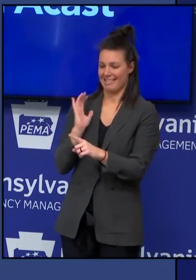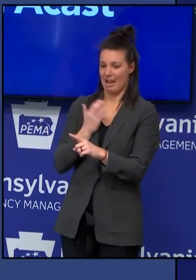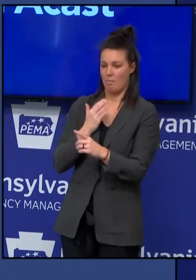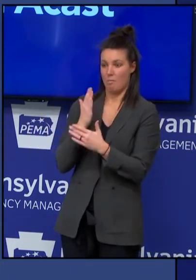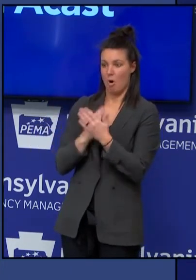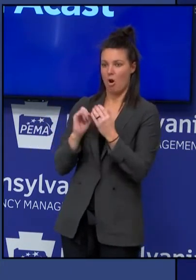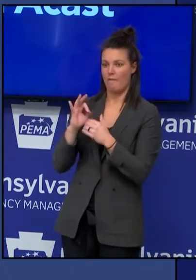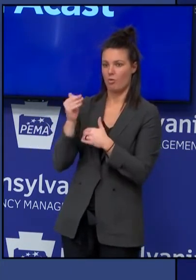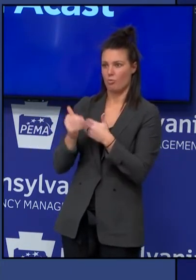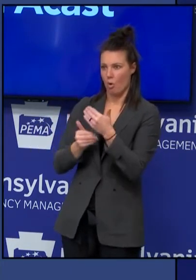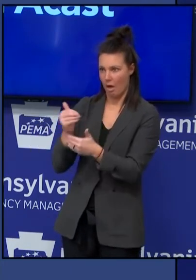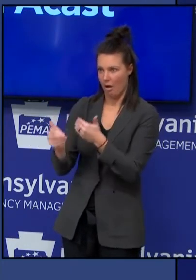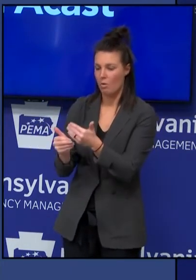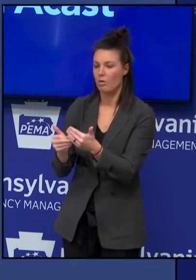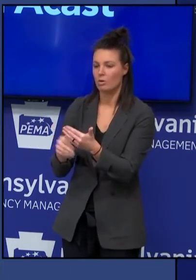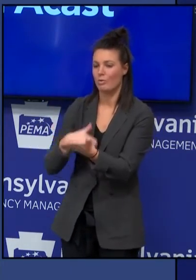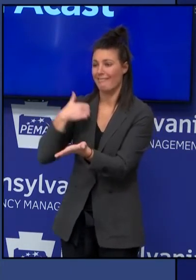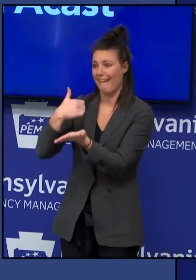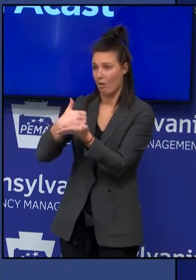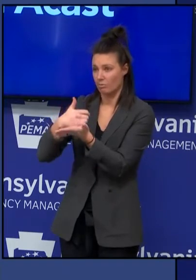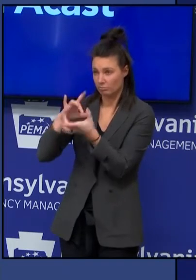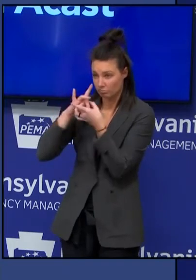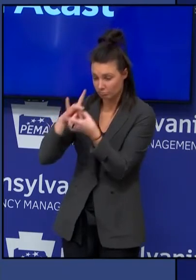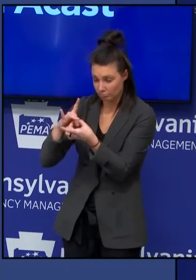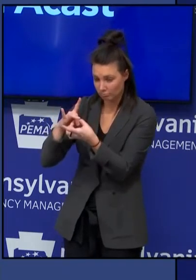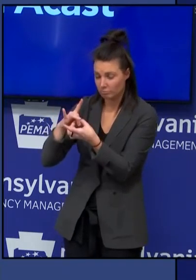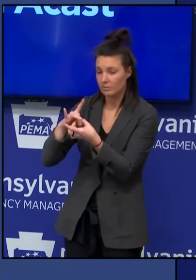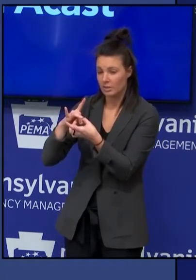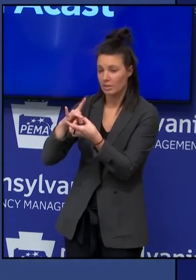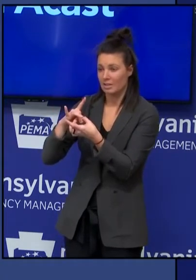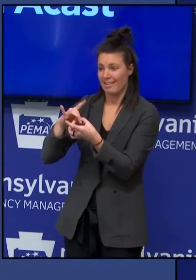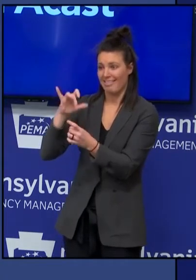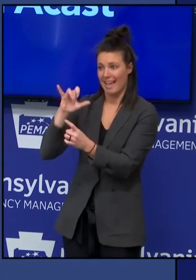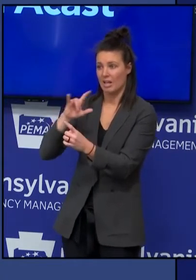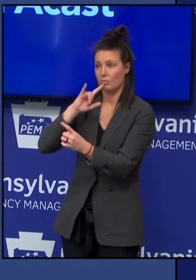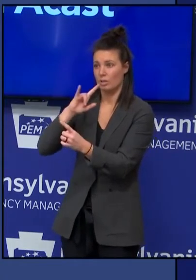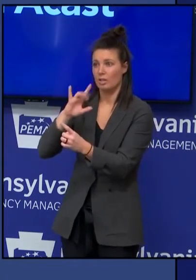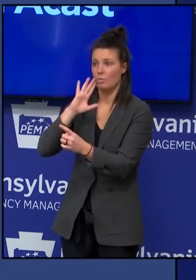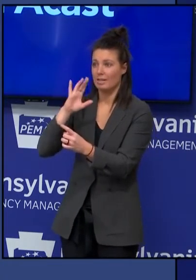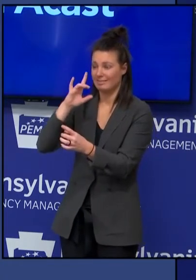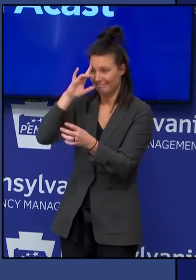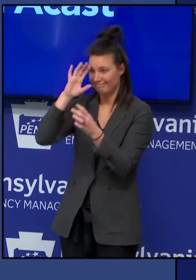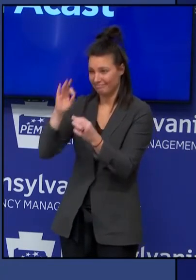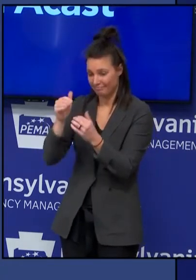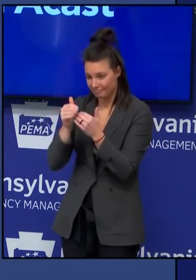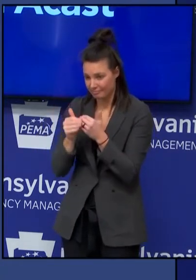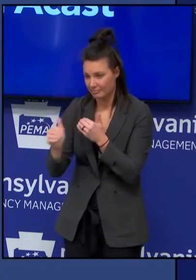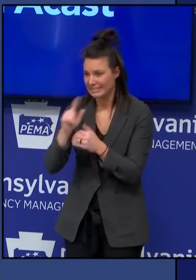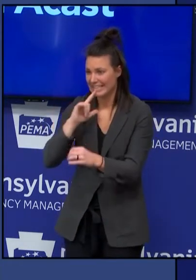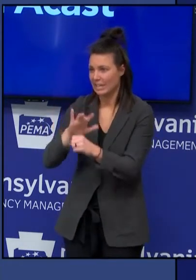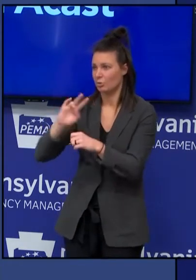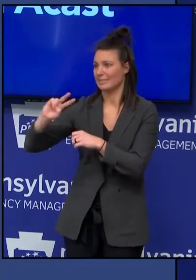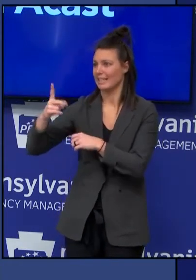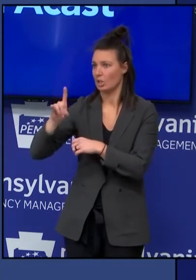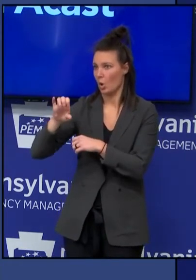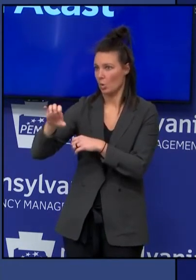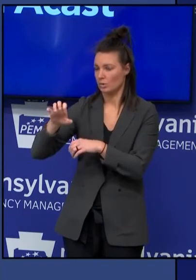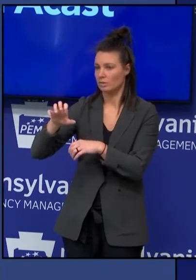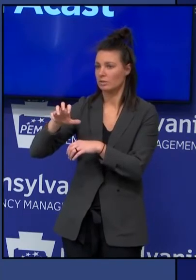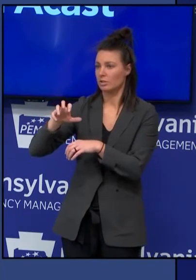that we have really held fast to, and this really is indicative of our dedication to that second dose